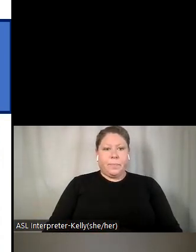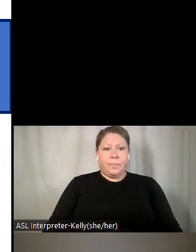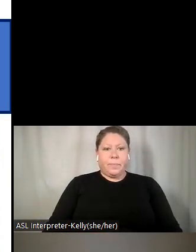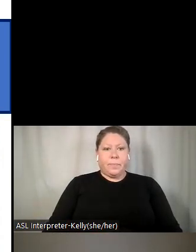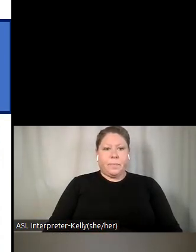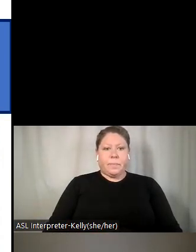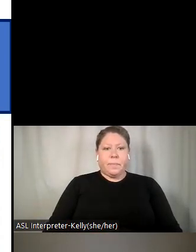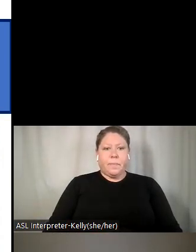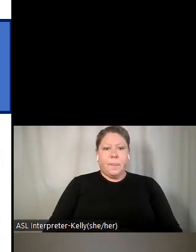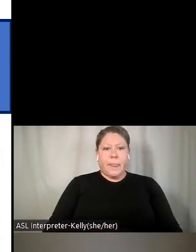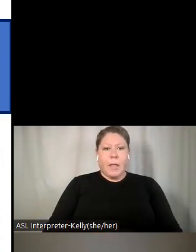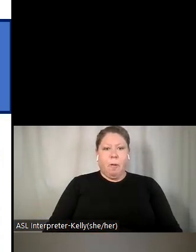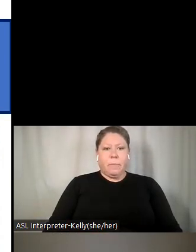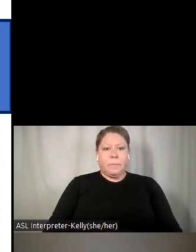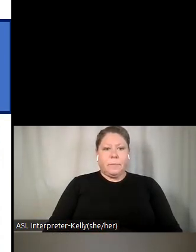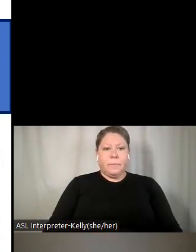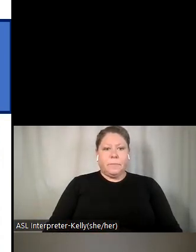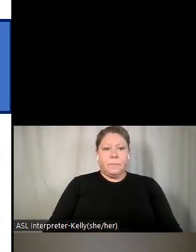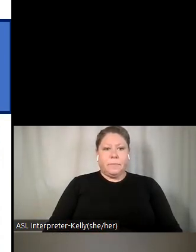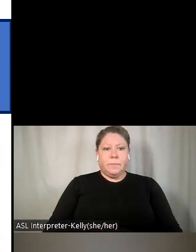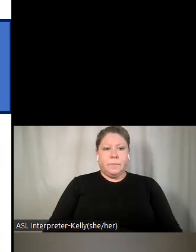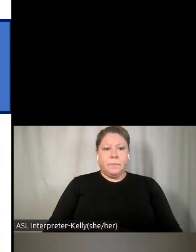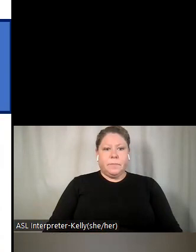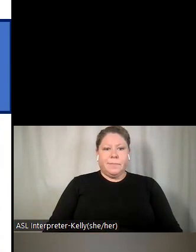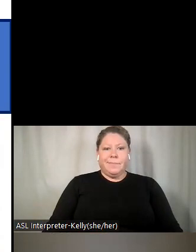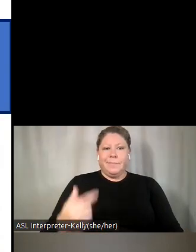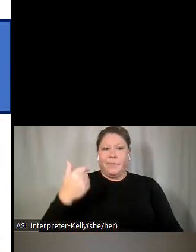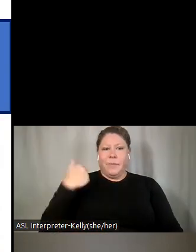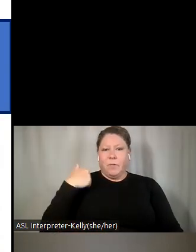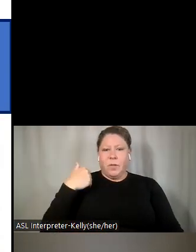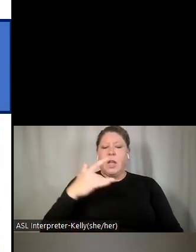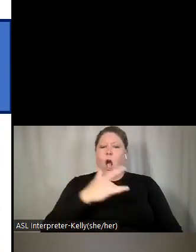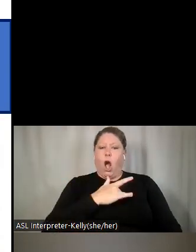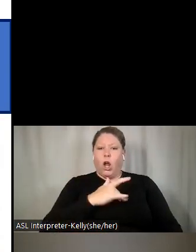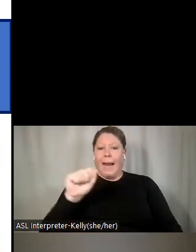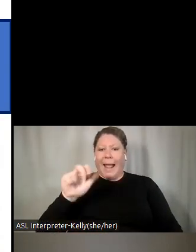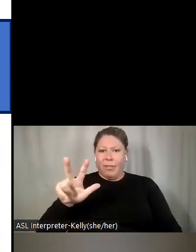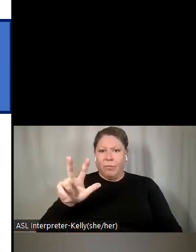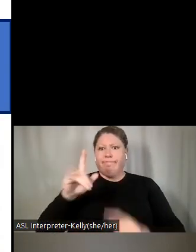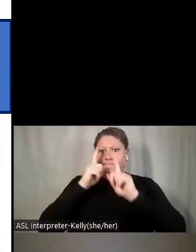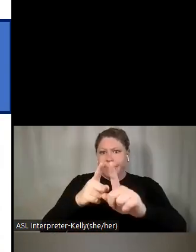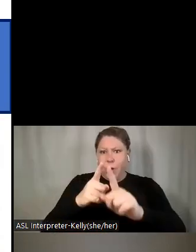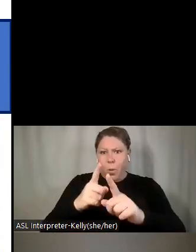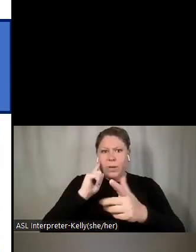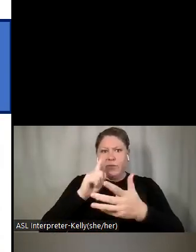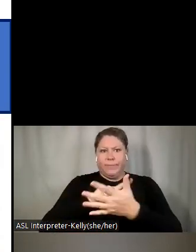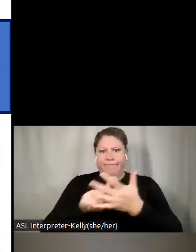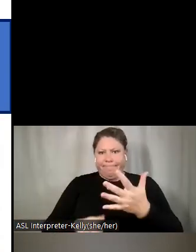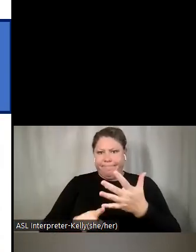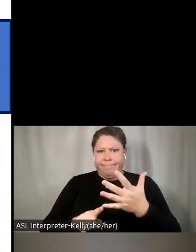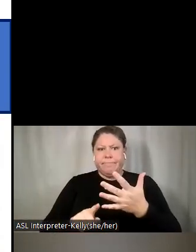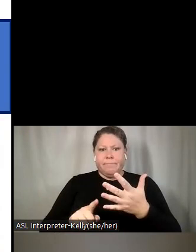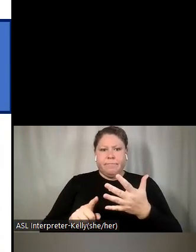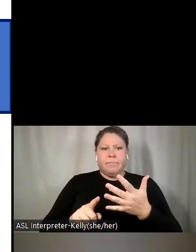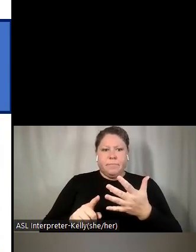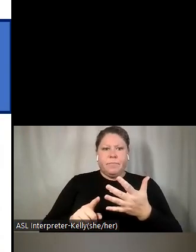Thank you. And as mentioned in that last slide, the target of the HEART A3 is to embed these practices and principles into